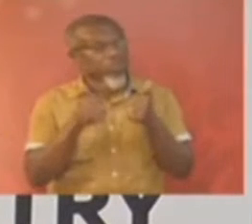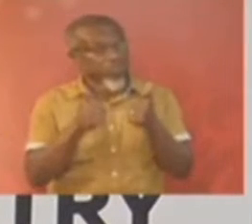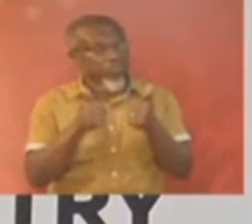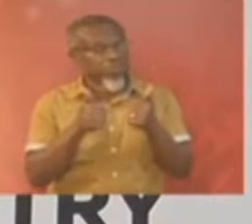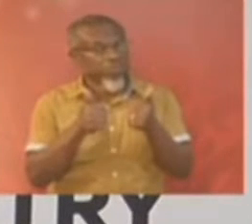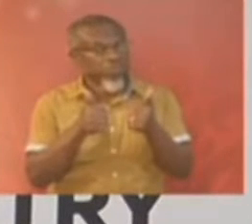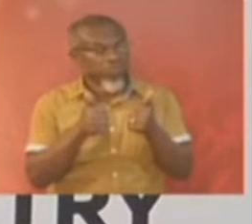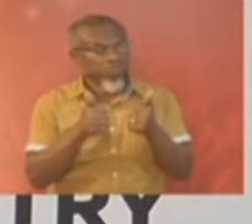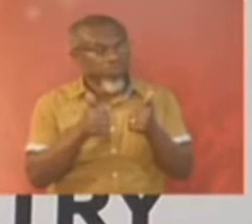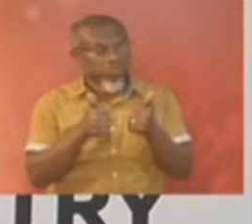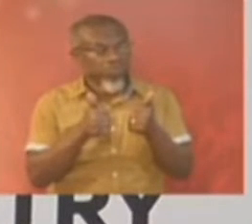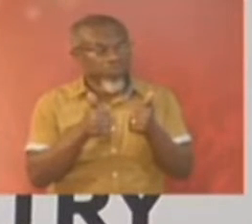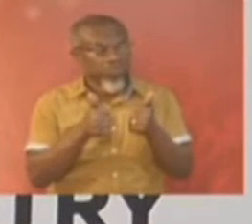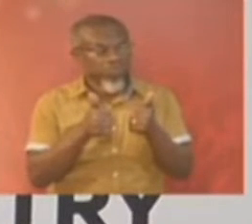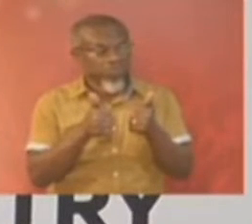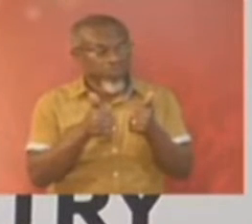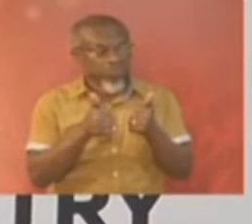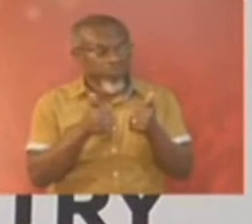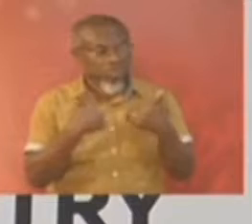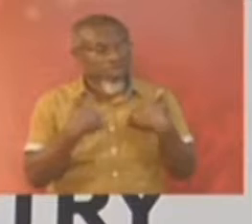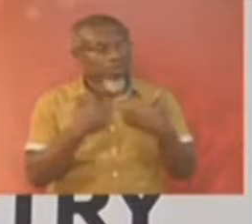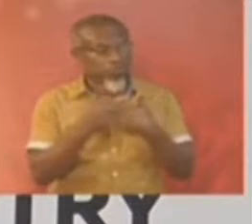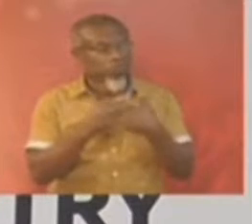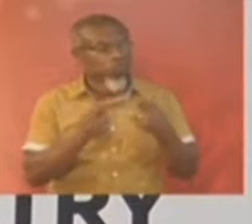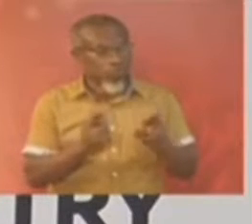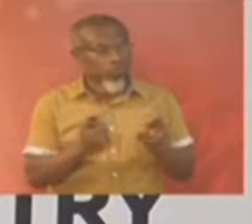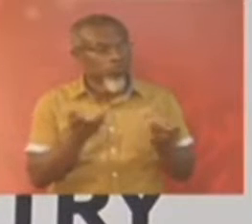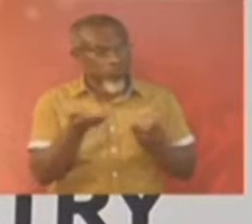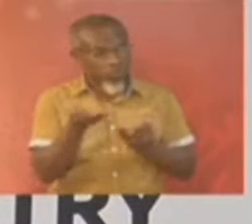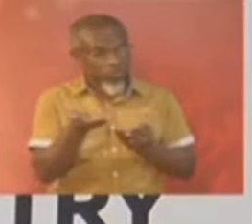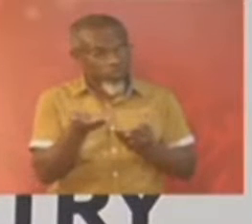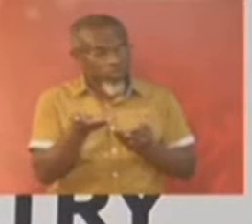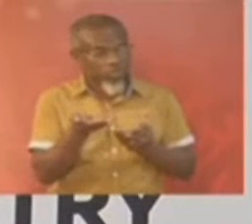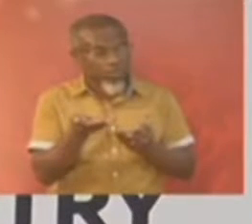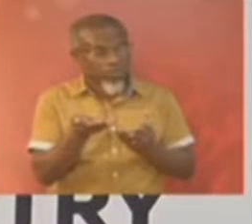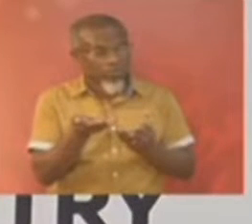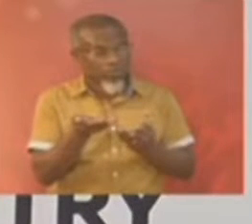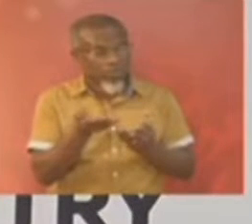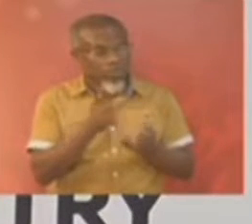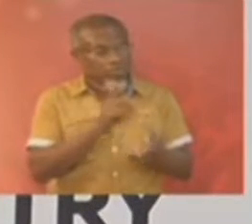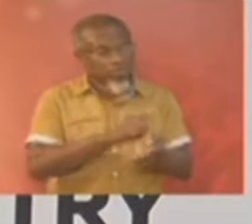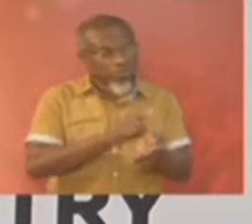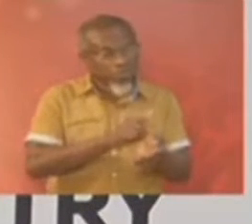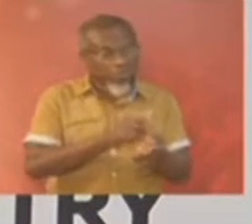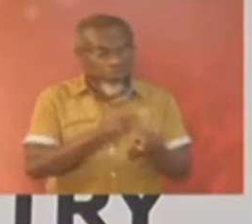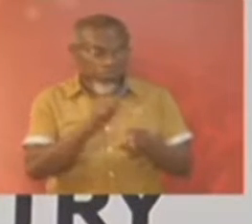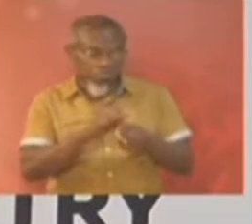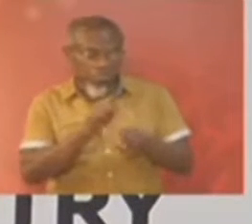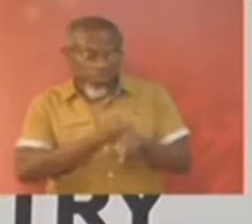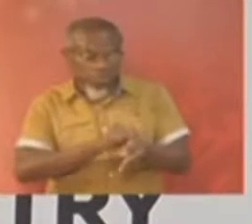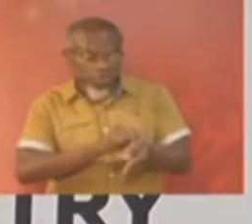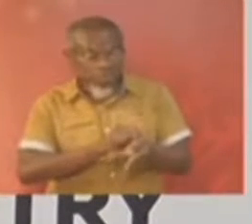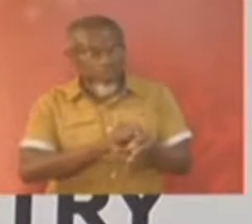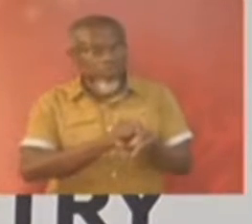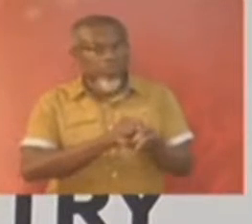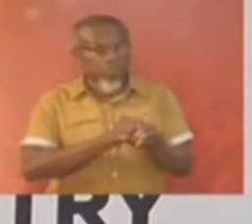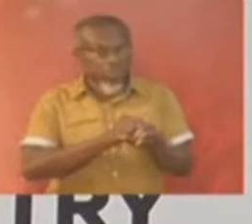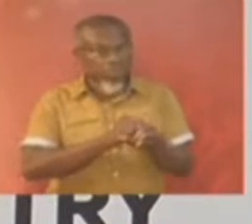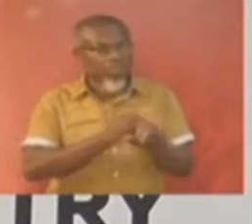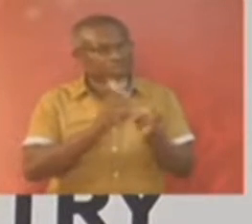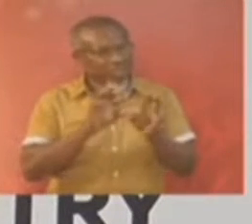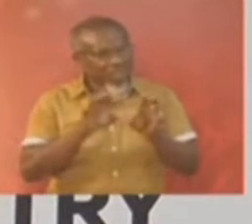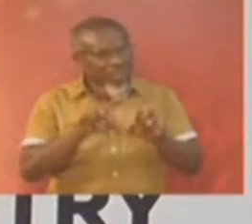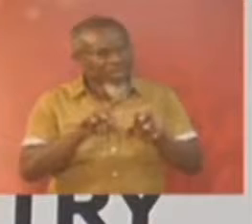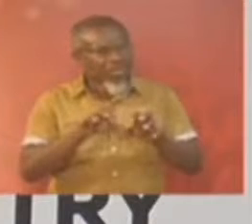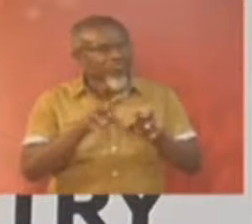way of capacity. So the nurses and the physicians, they are getting a much needed break from the spike that we would have seen in August